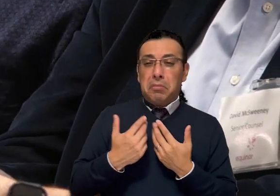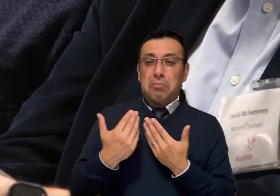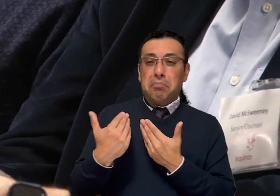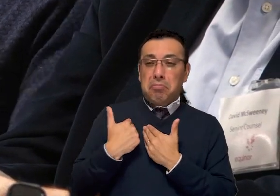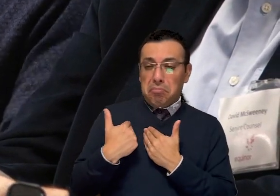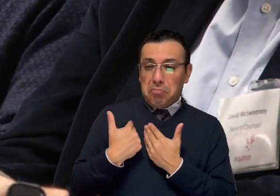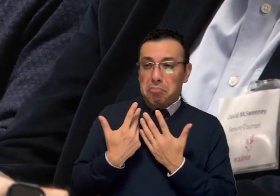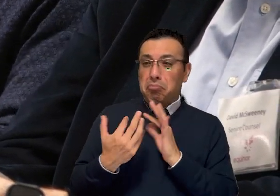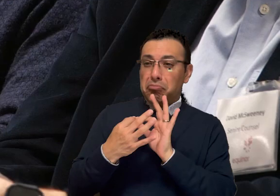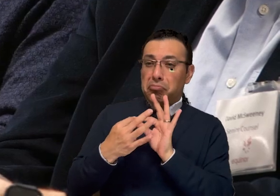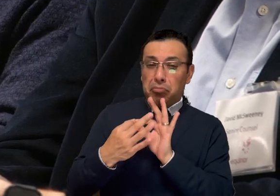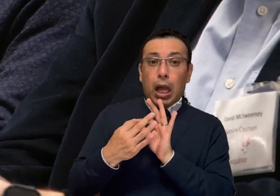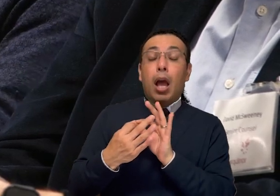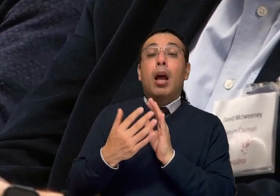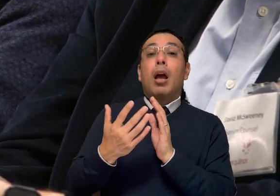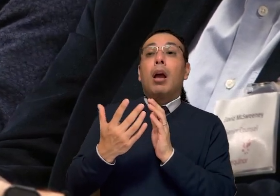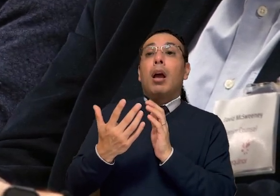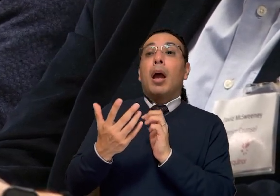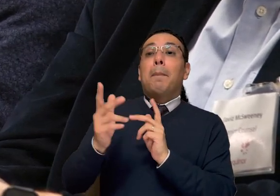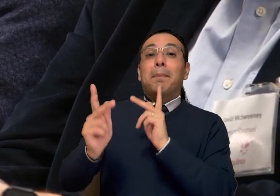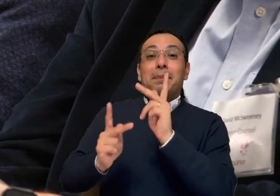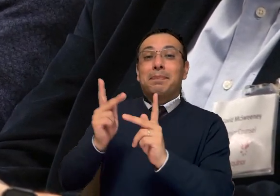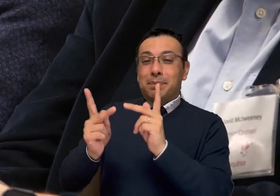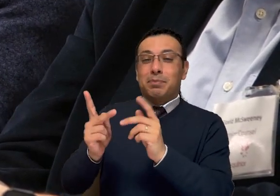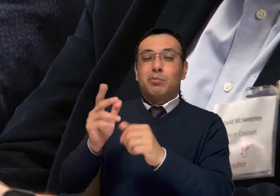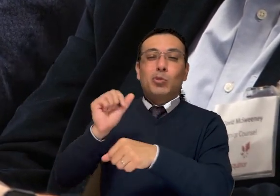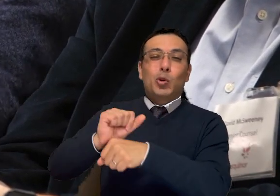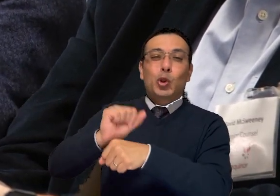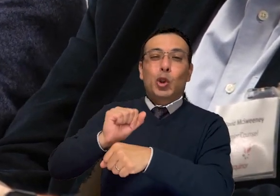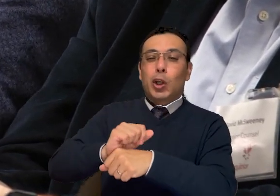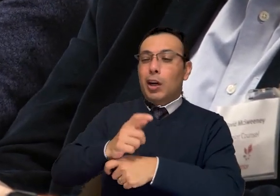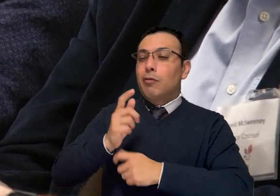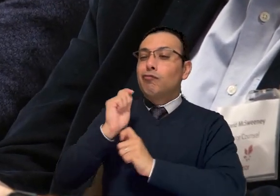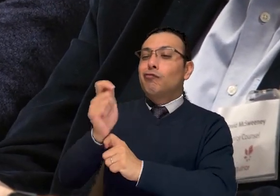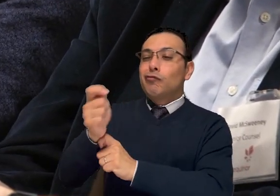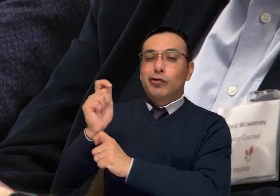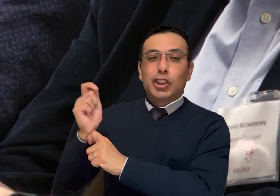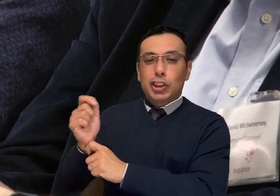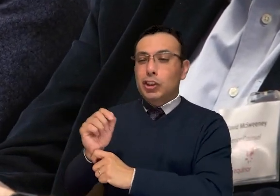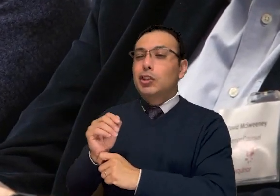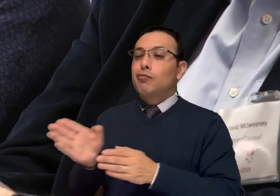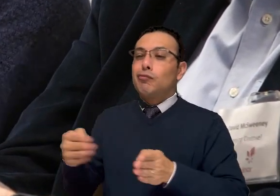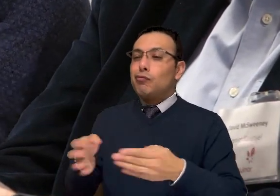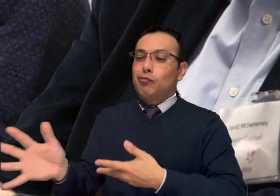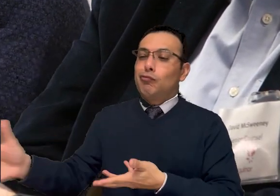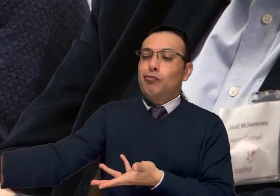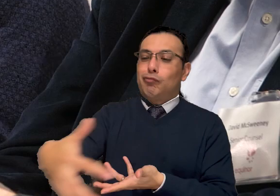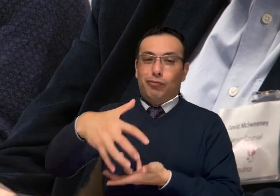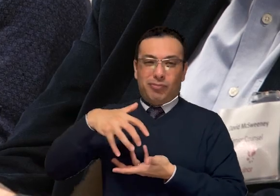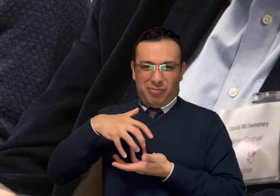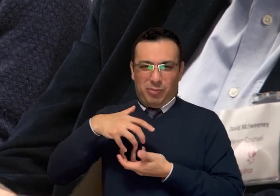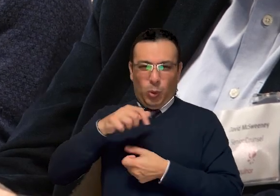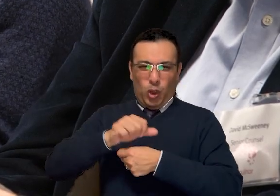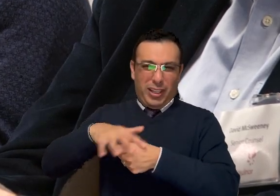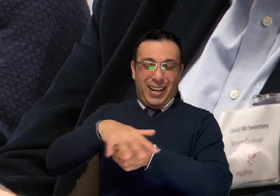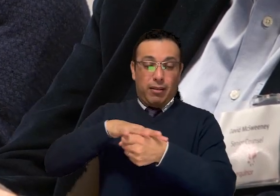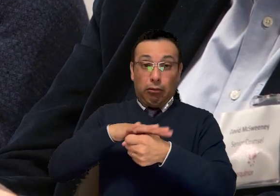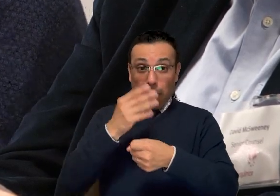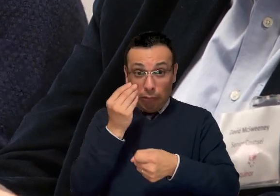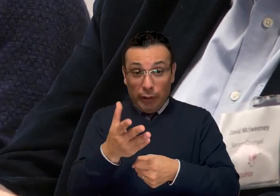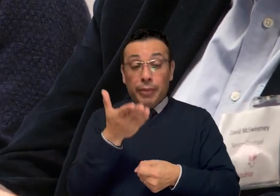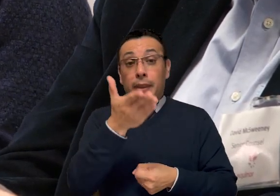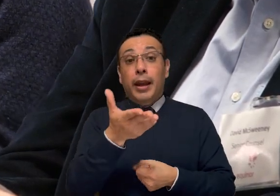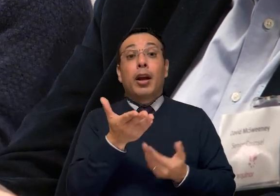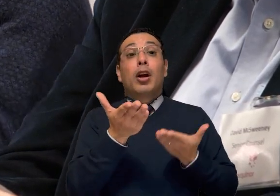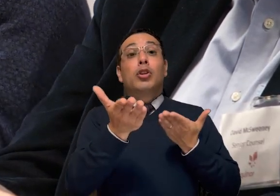I see is that we also station a service operations vehicle that's about 250 feet long with people